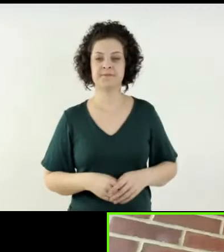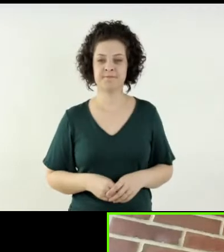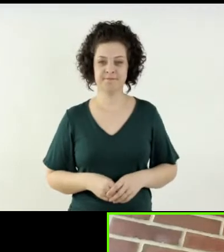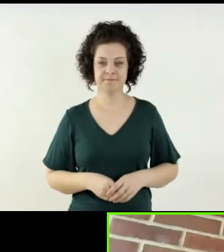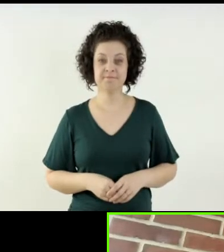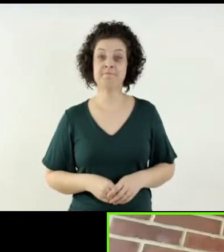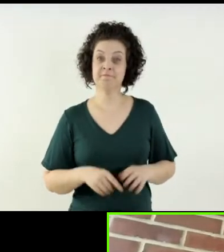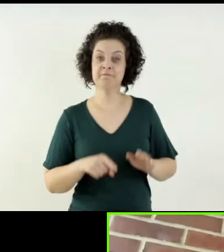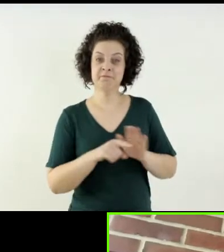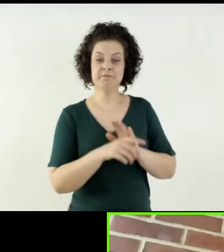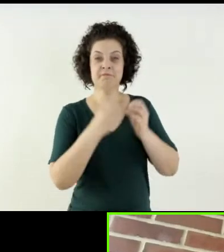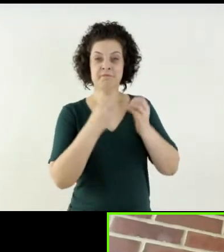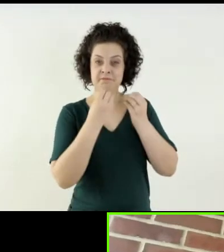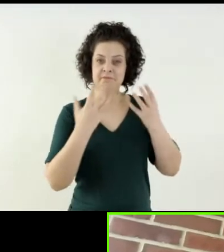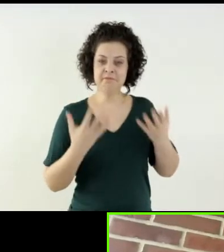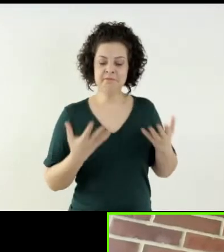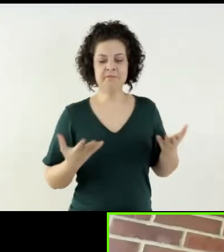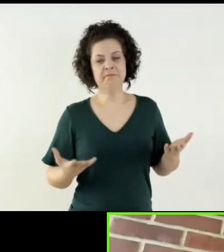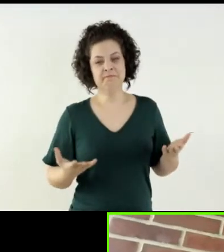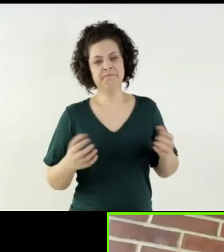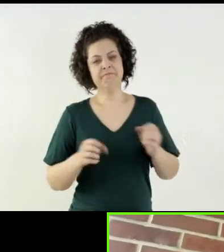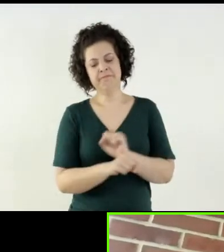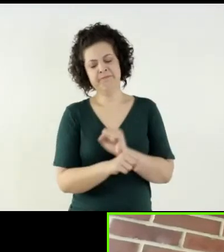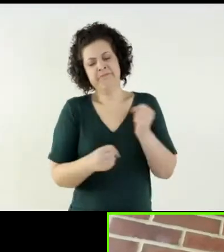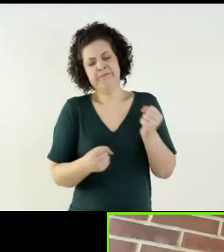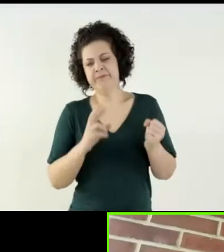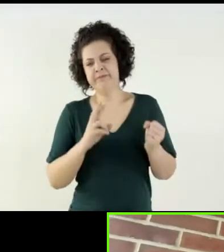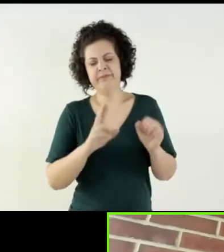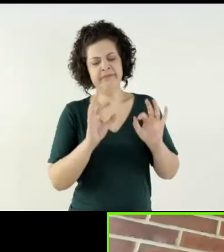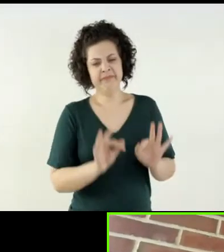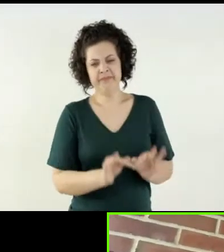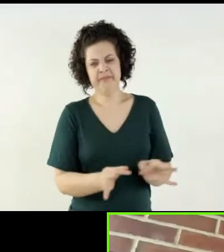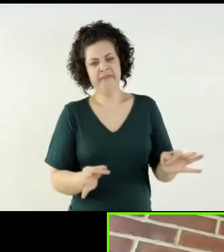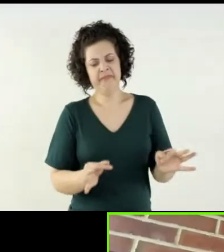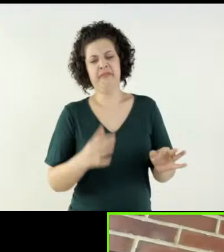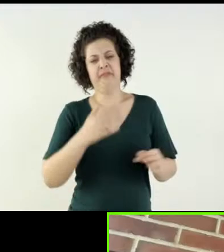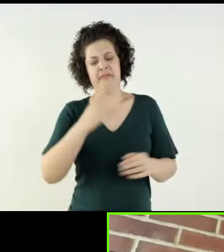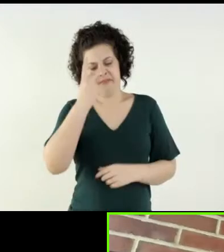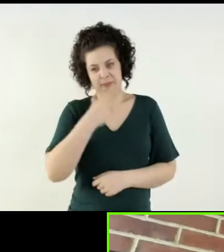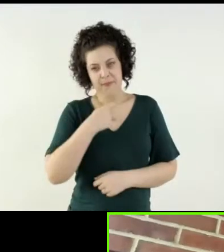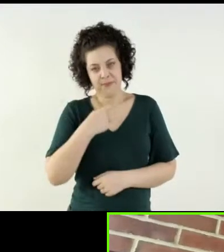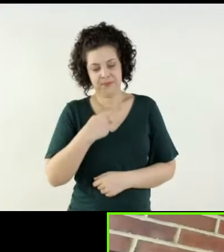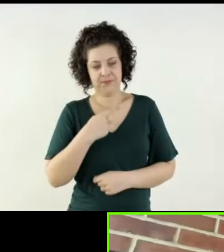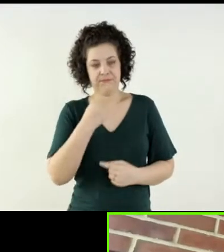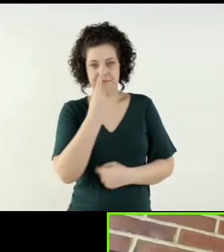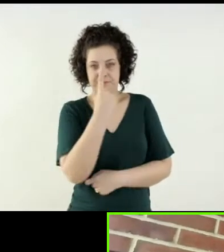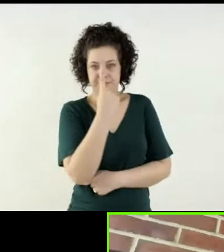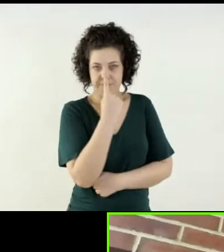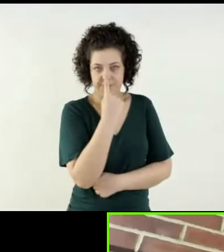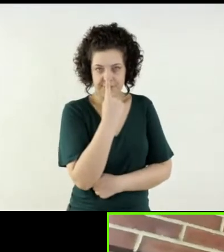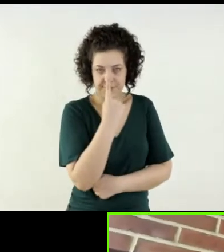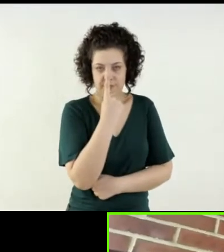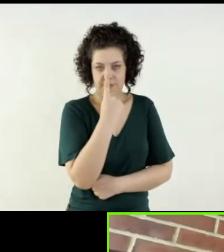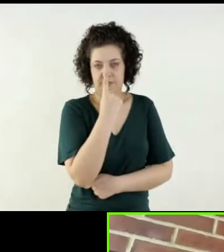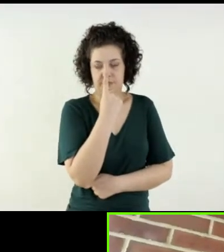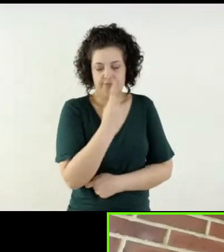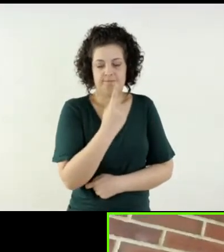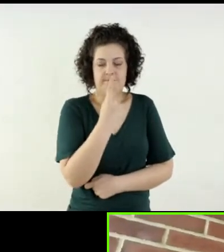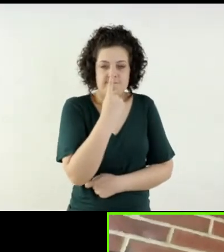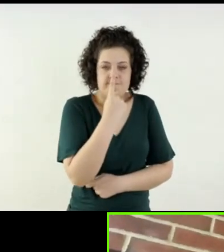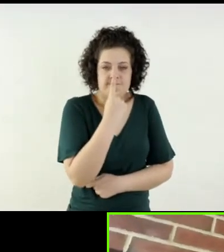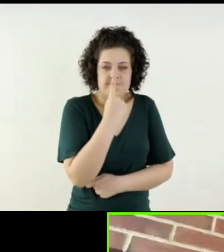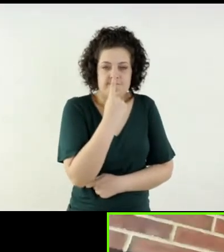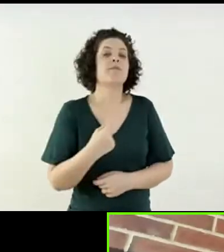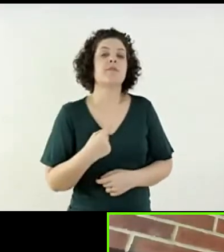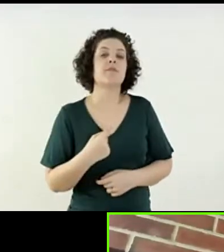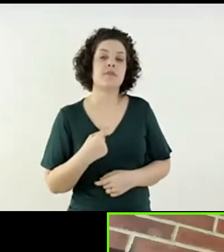course. I have my own affinities in and around, you know, sort of the workings of what I think